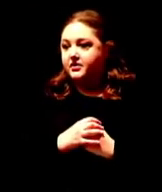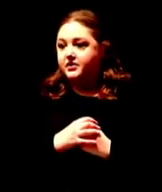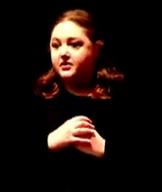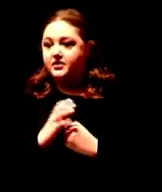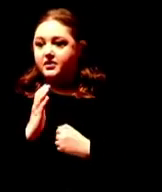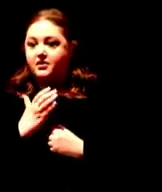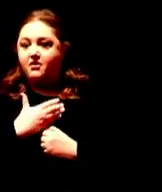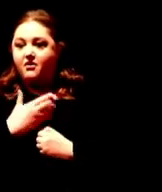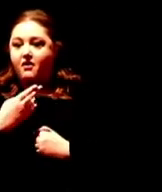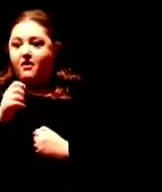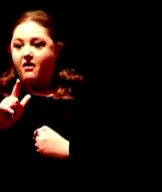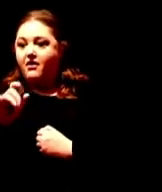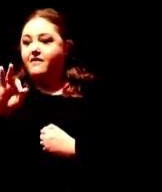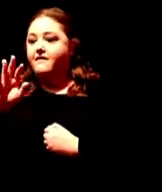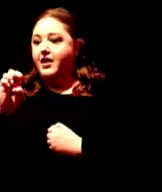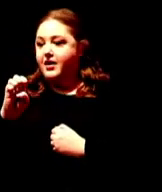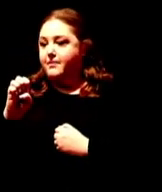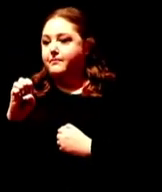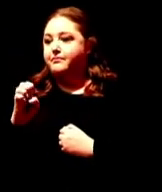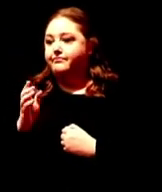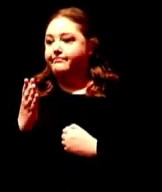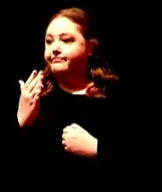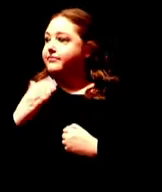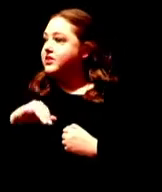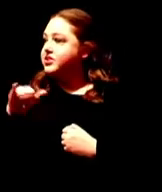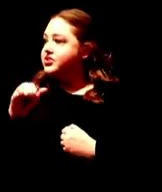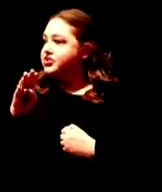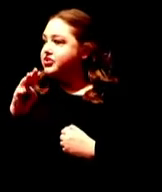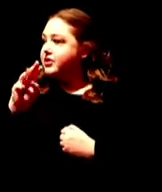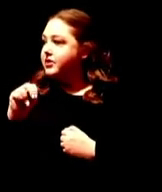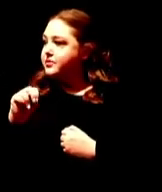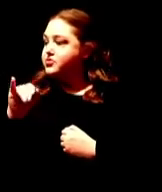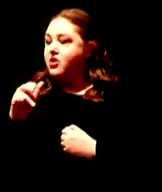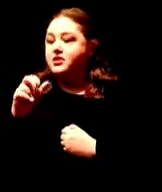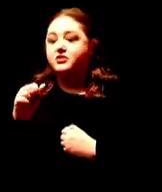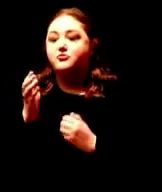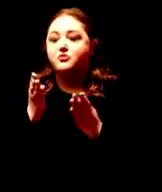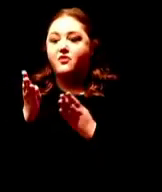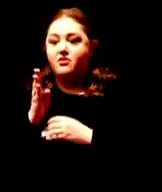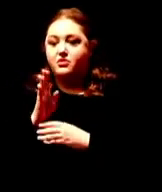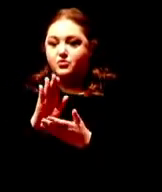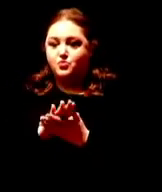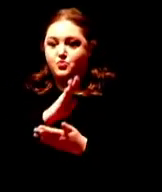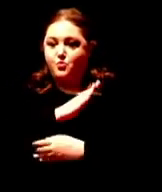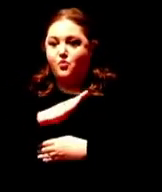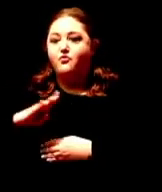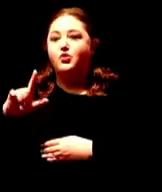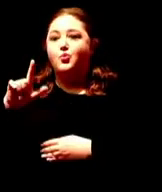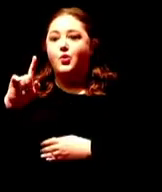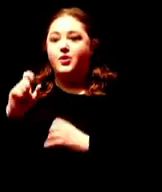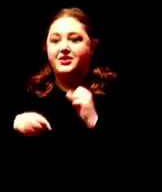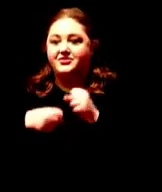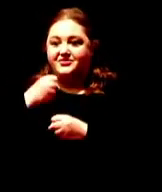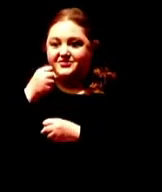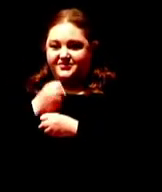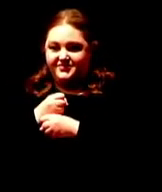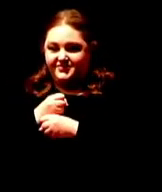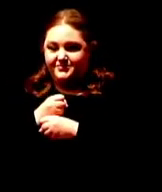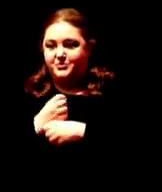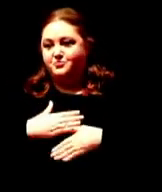Hall of Fame and alumnus, Jim Johnson, for serving on the school board for 21 years. We